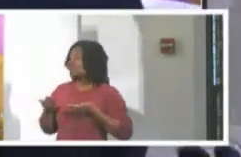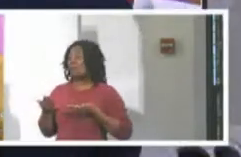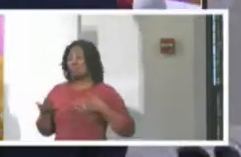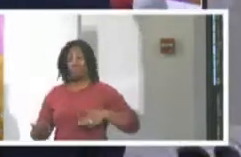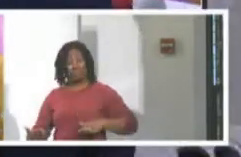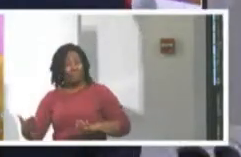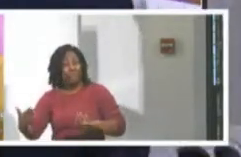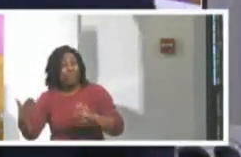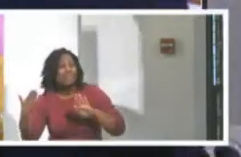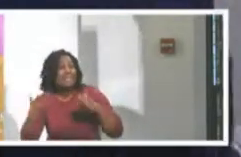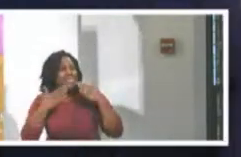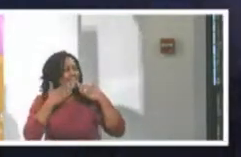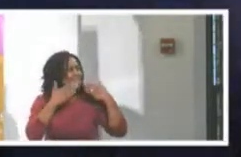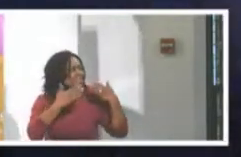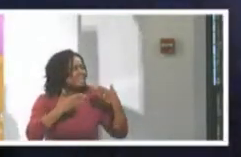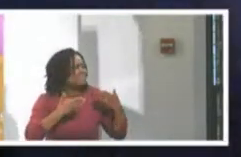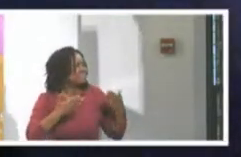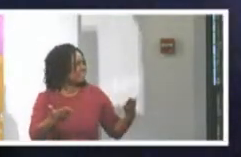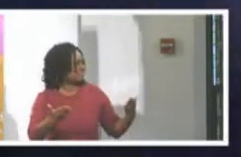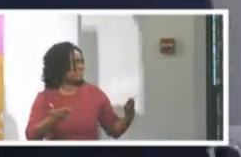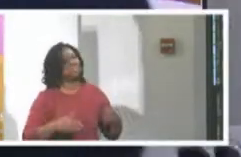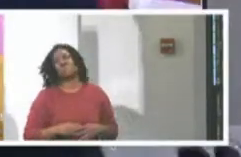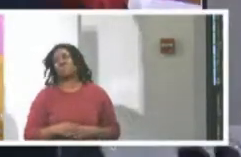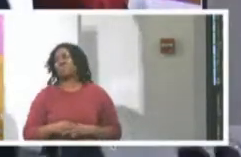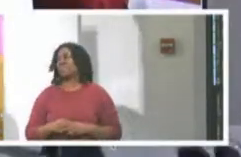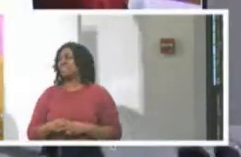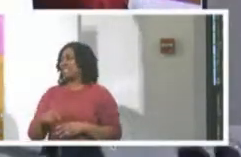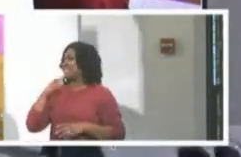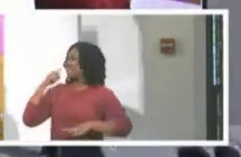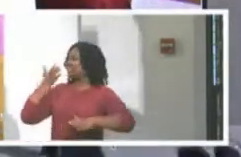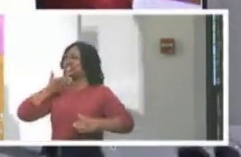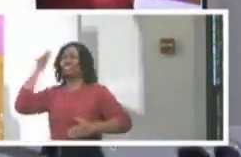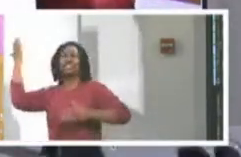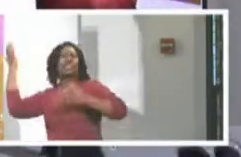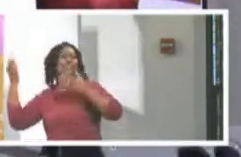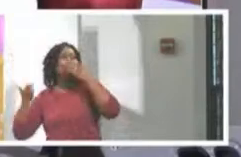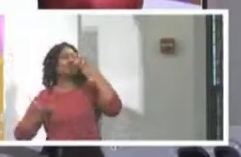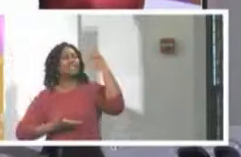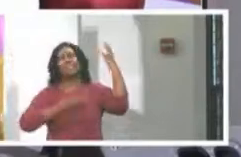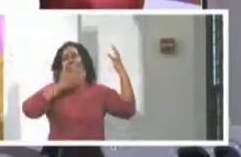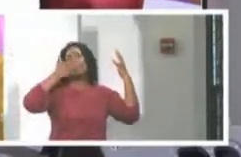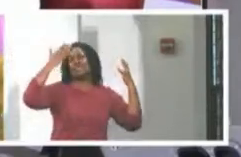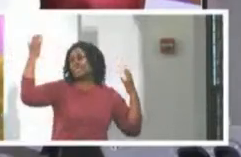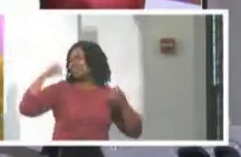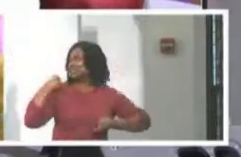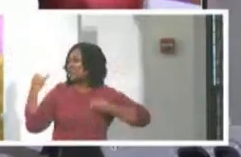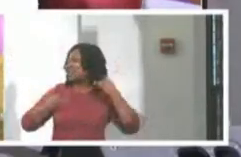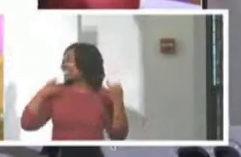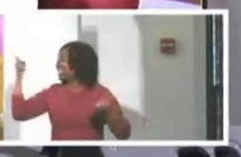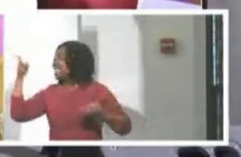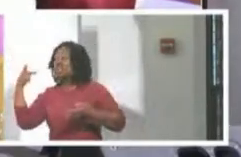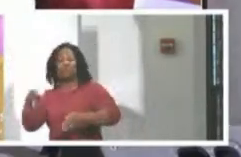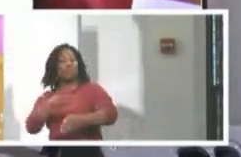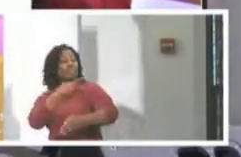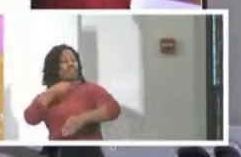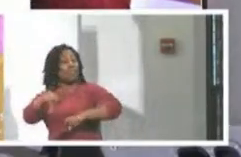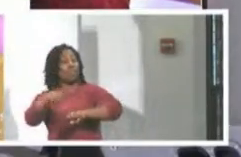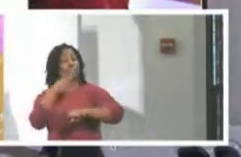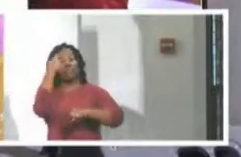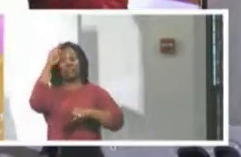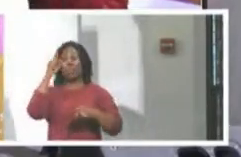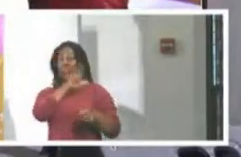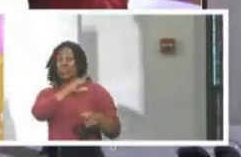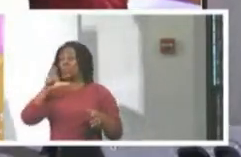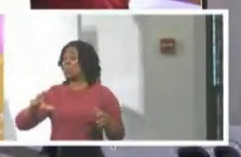presence with thanksgiving. Let us shout joyfully to him with psalms. For the